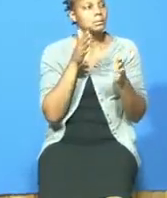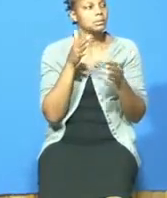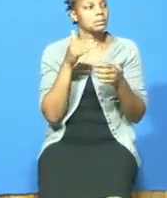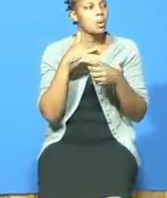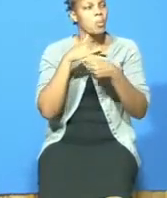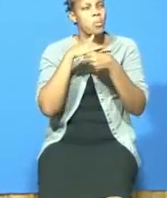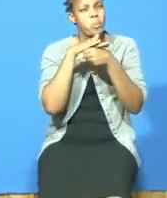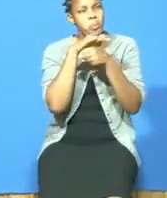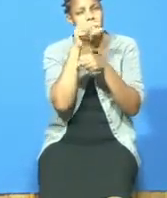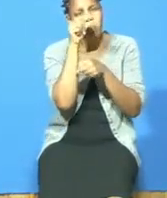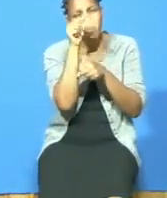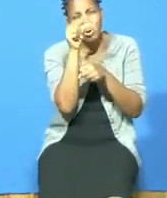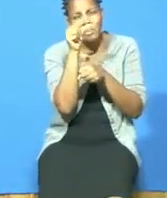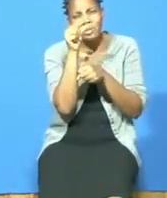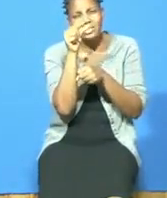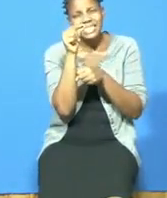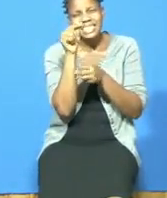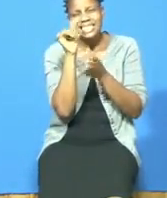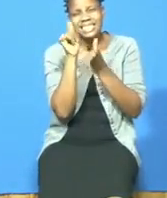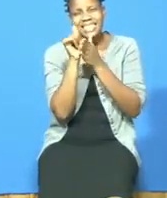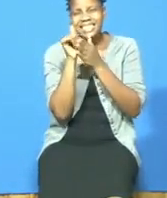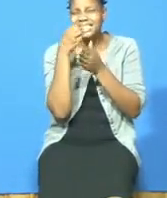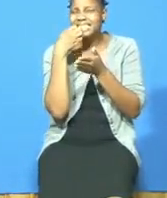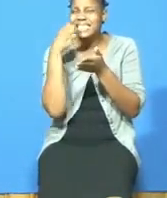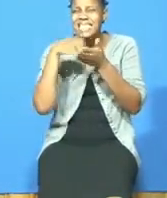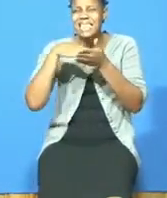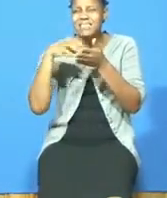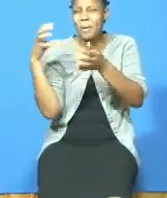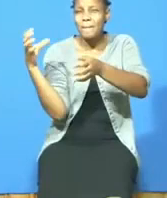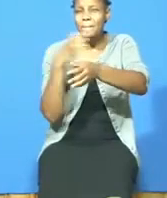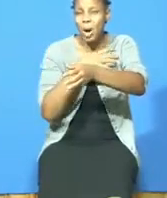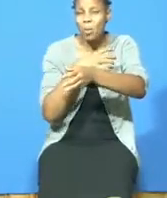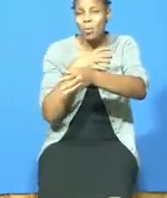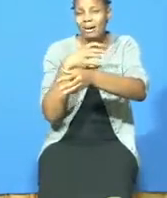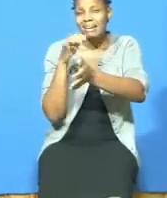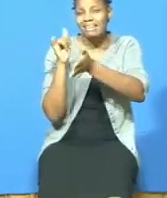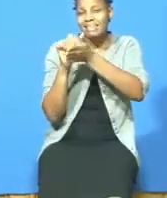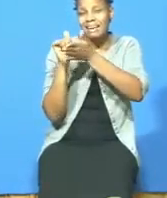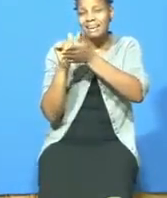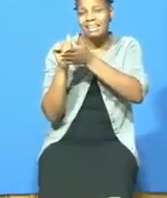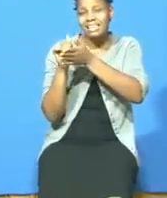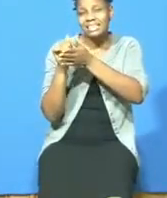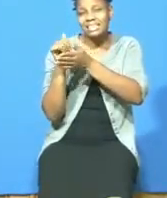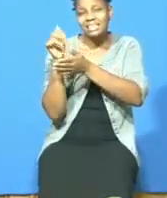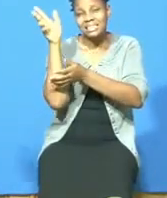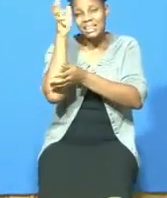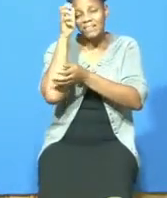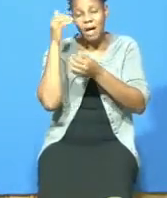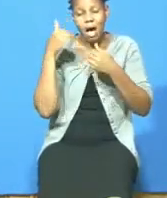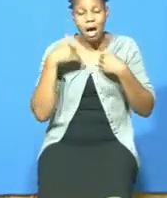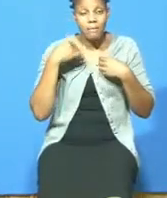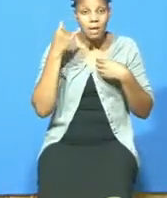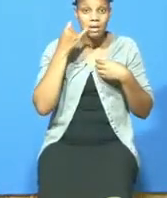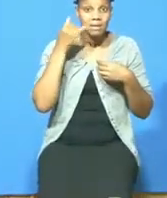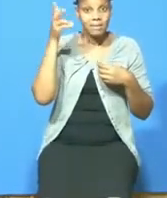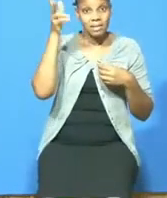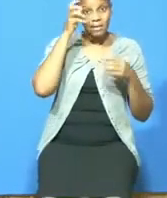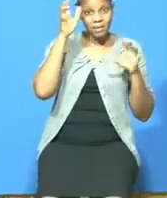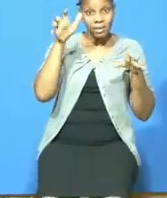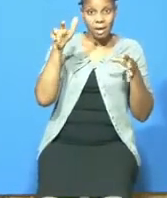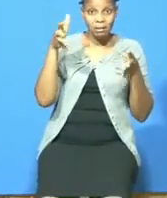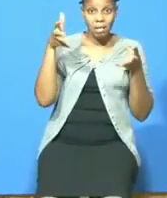tip of the evil power of the devil. And if the devil can lock down the whole